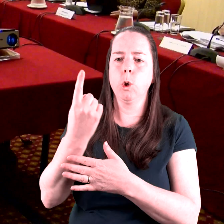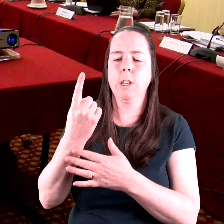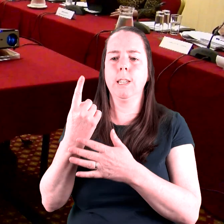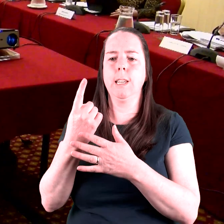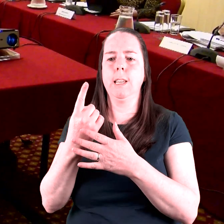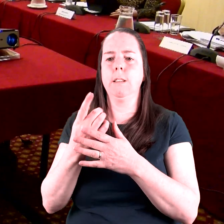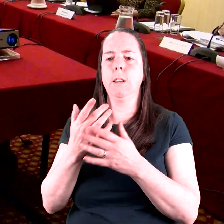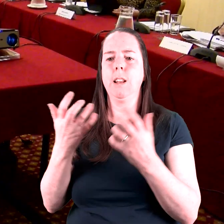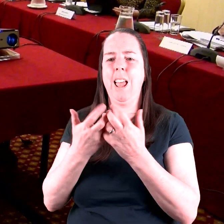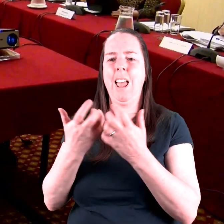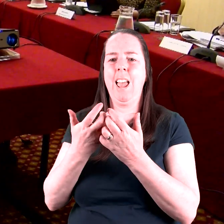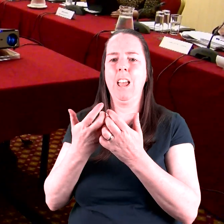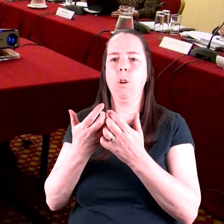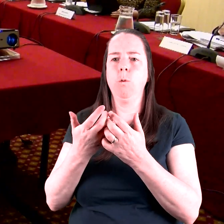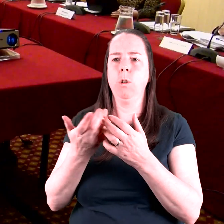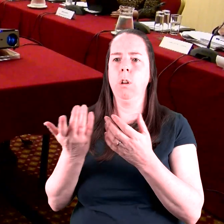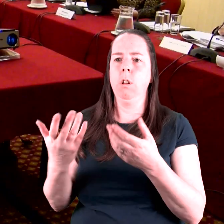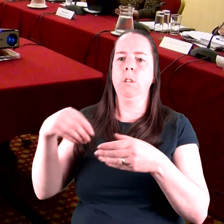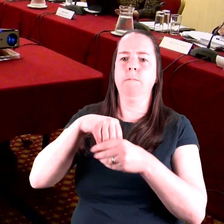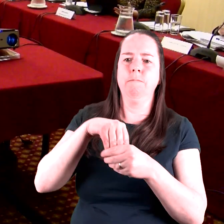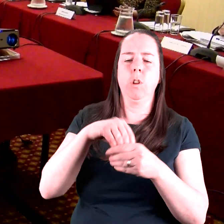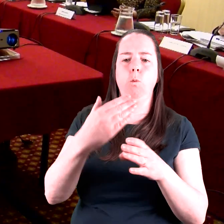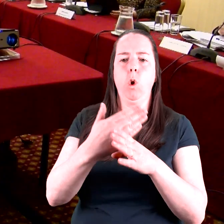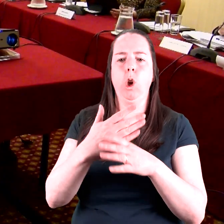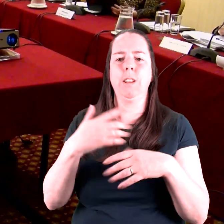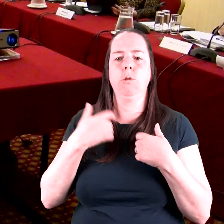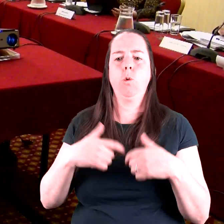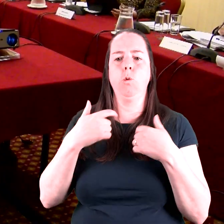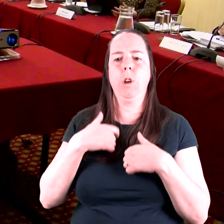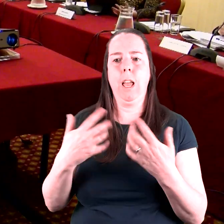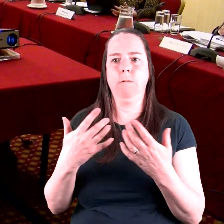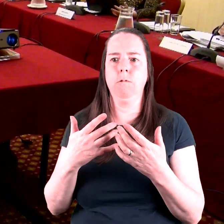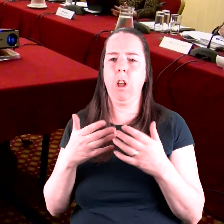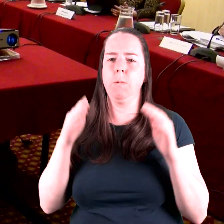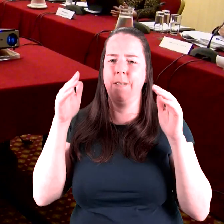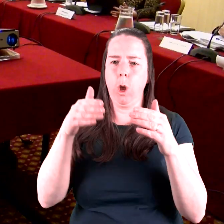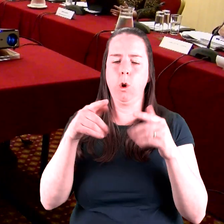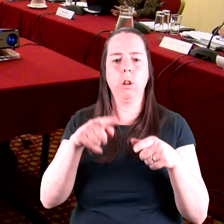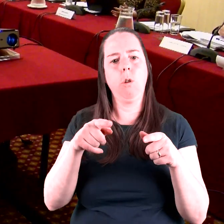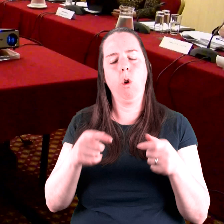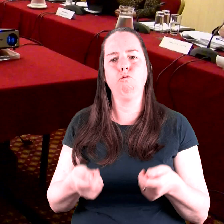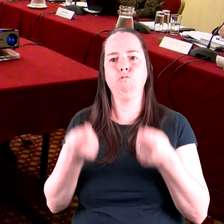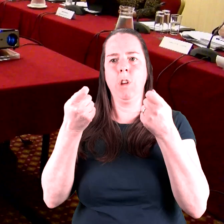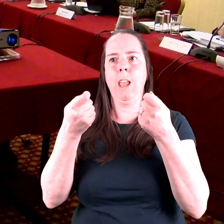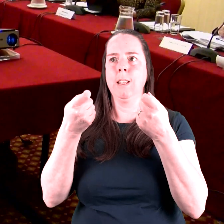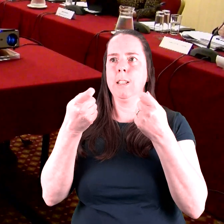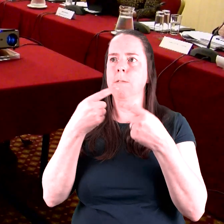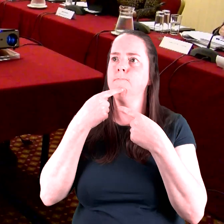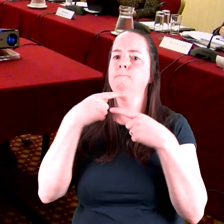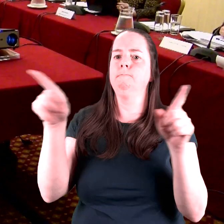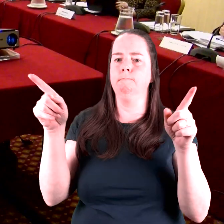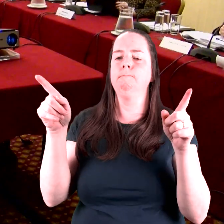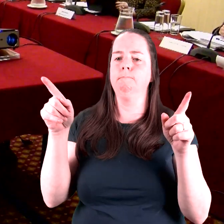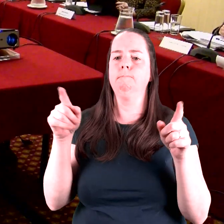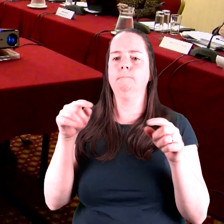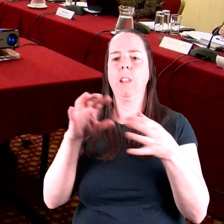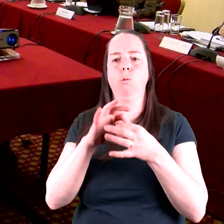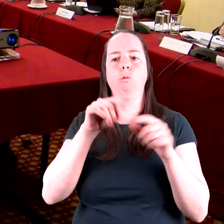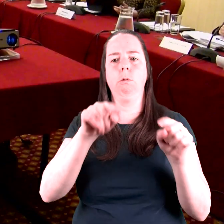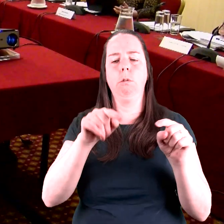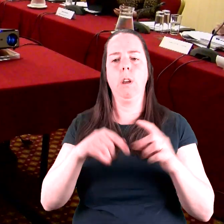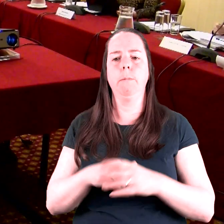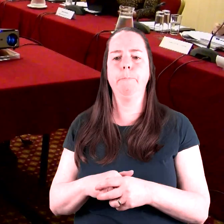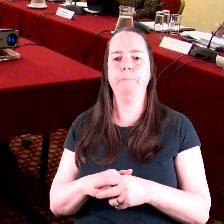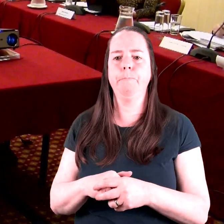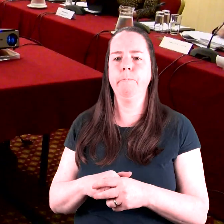and entry routes into social care. So very much focusing on raising the profile. So I